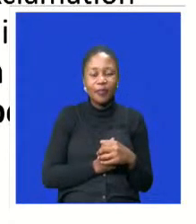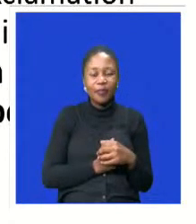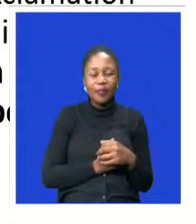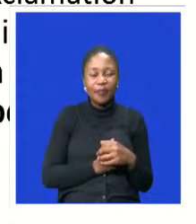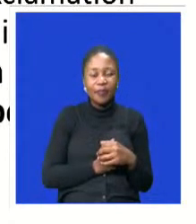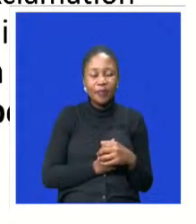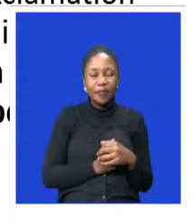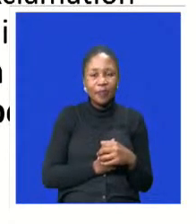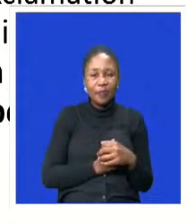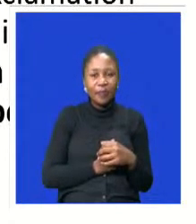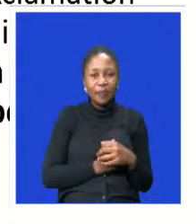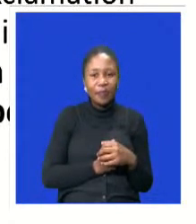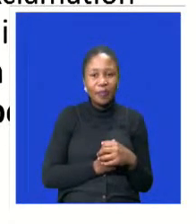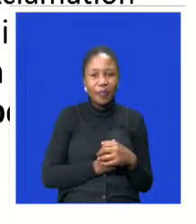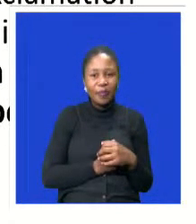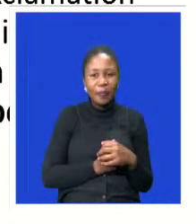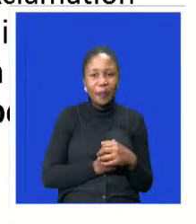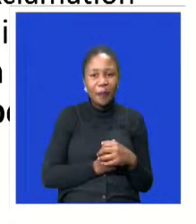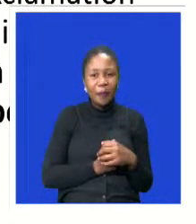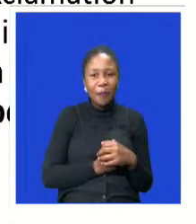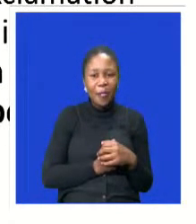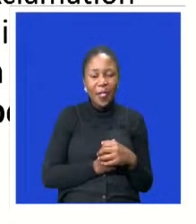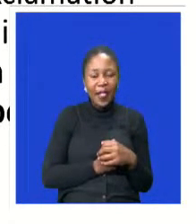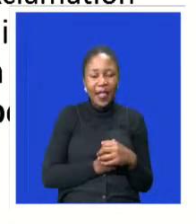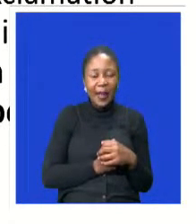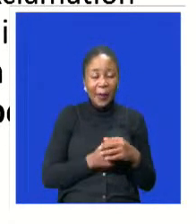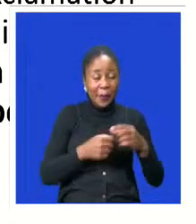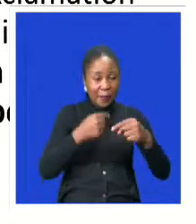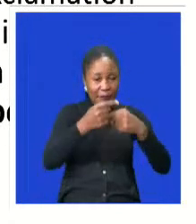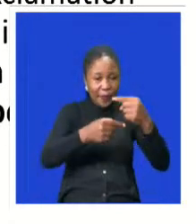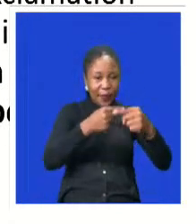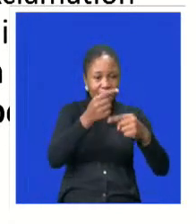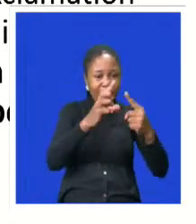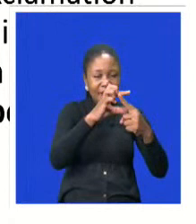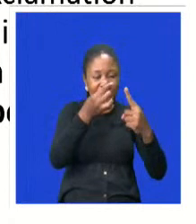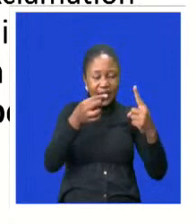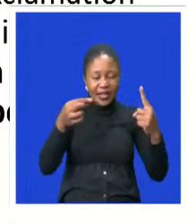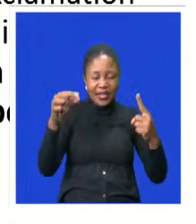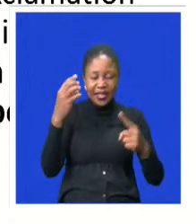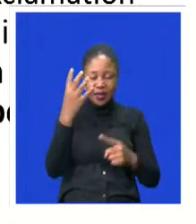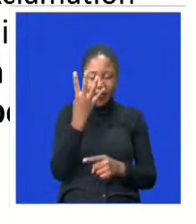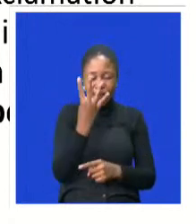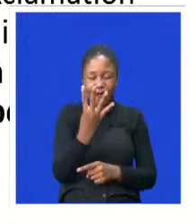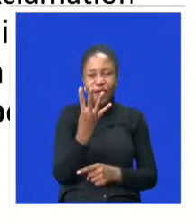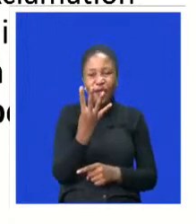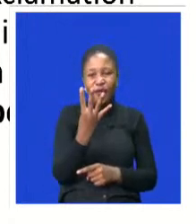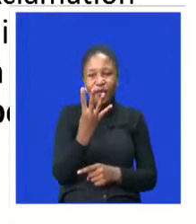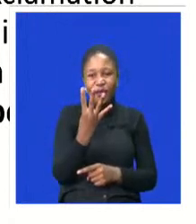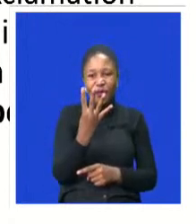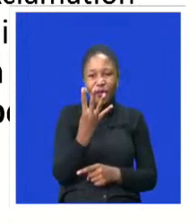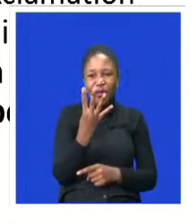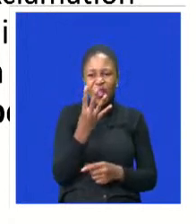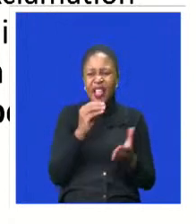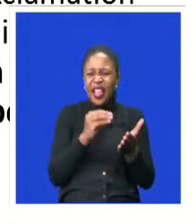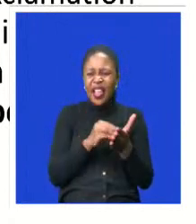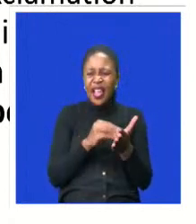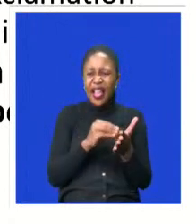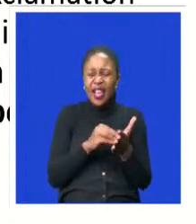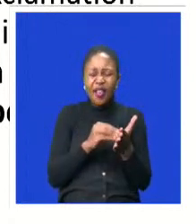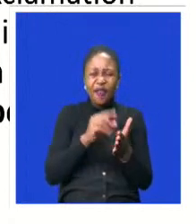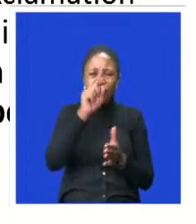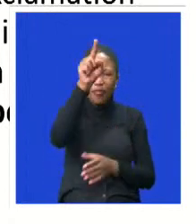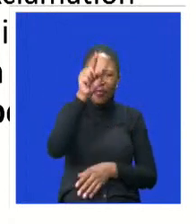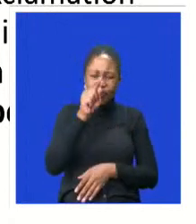Then, dear Lena, when we go to sentence number 4, we will notice that it ends with an exclamation